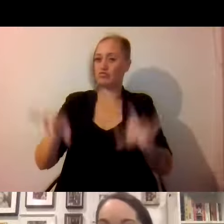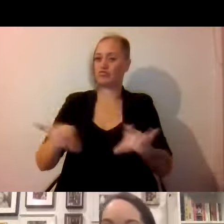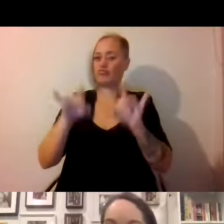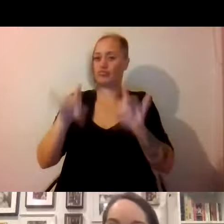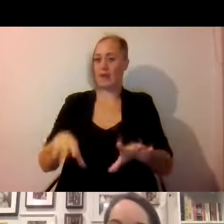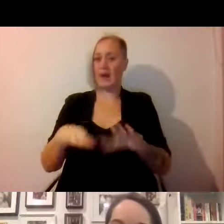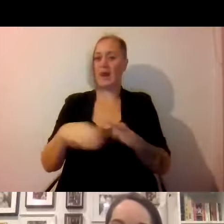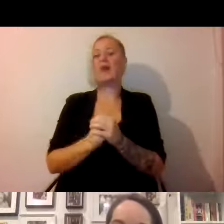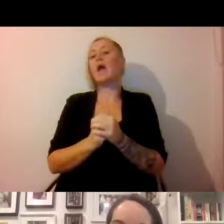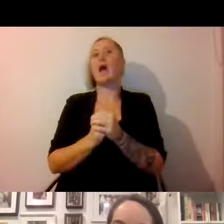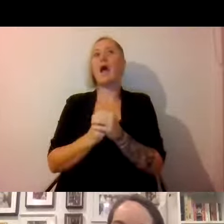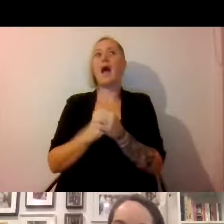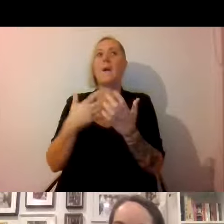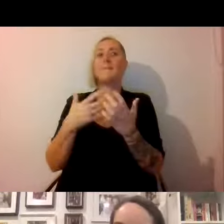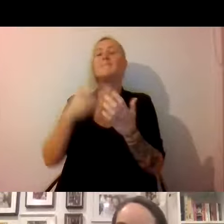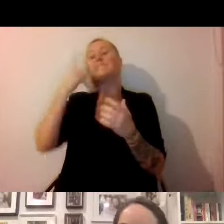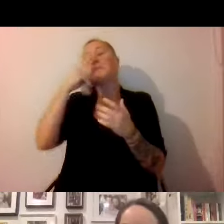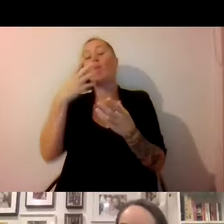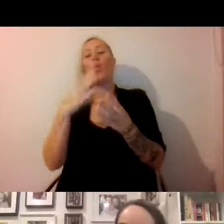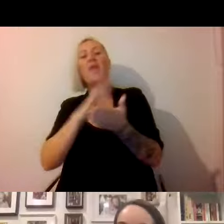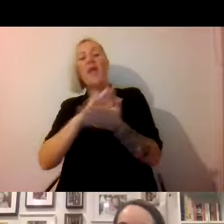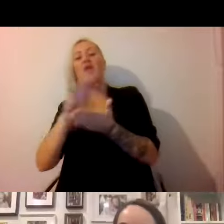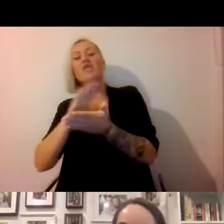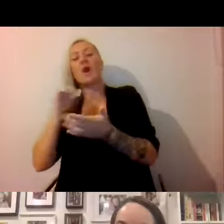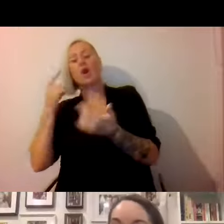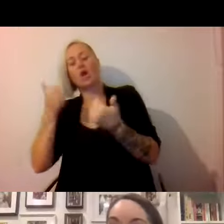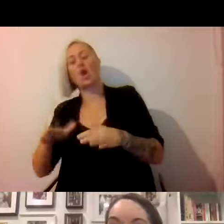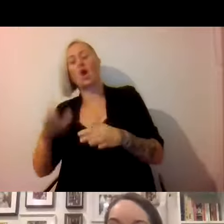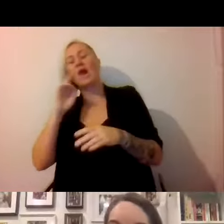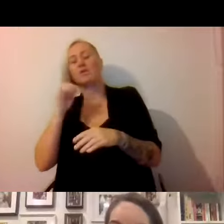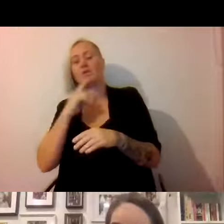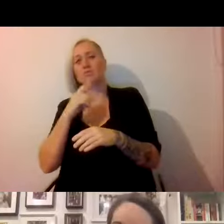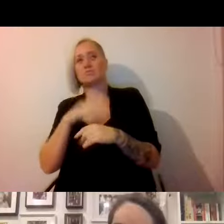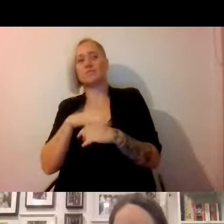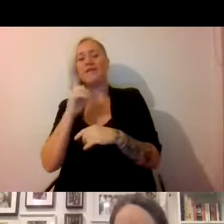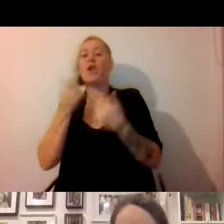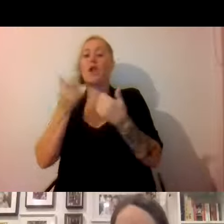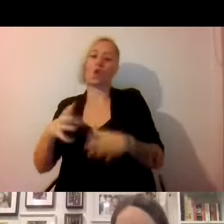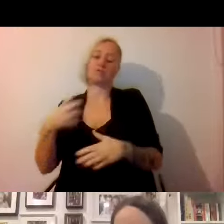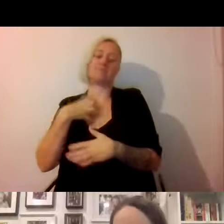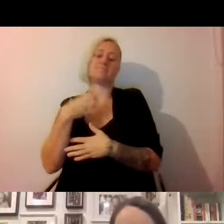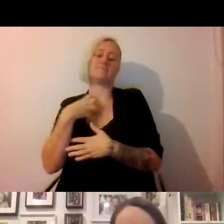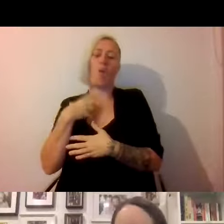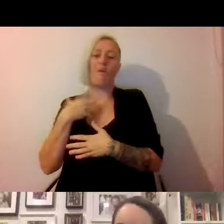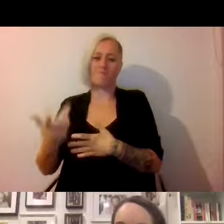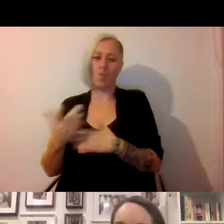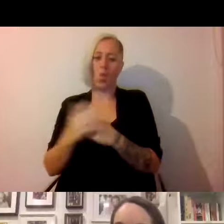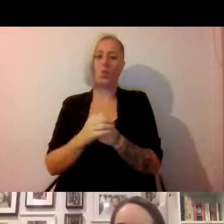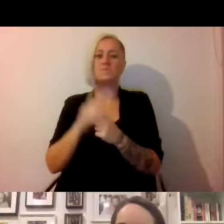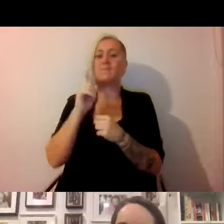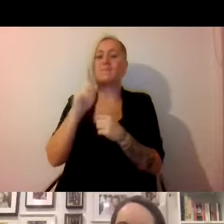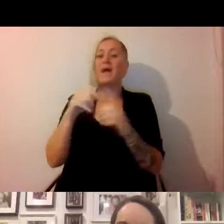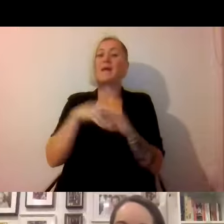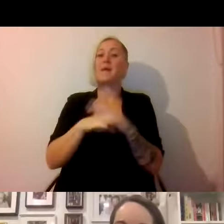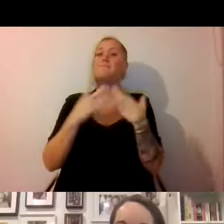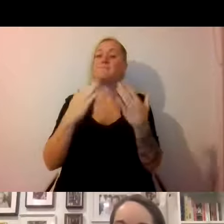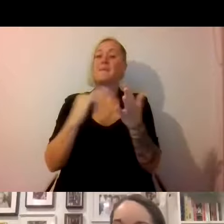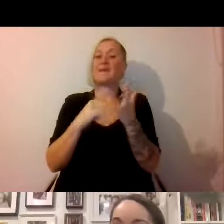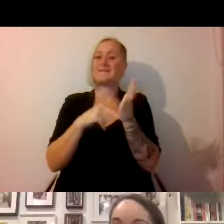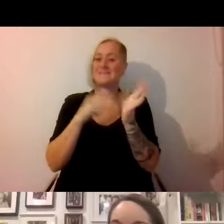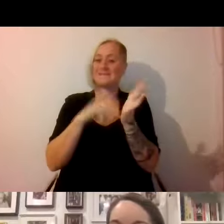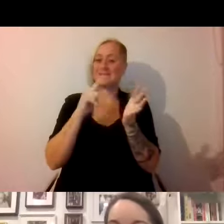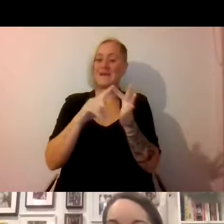much higher, of course. But widespread AUSLAN coverage is a relatively new phenomenon. And though in many states, interpreters have